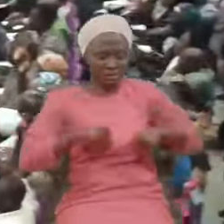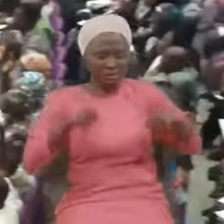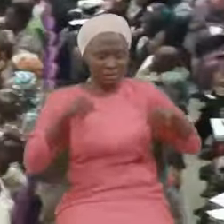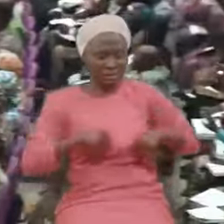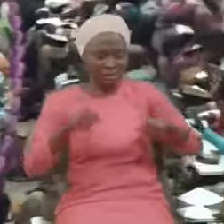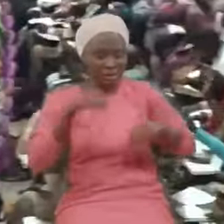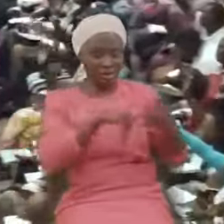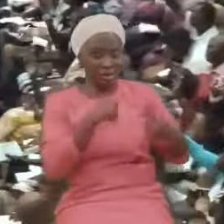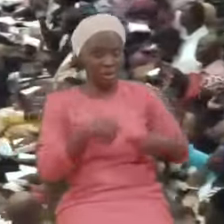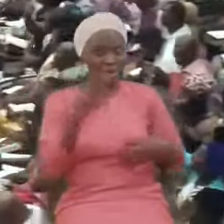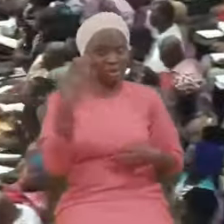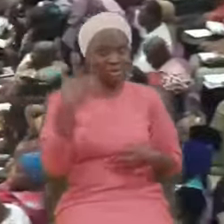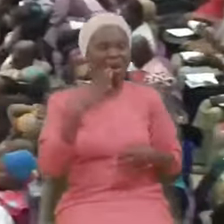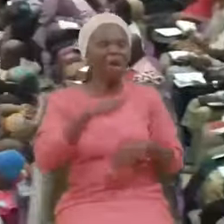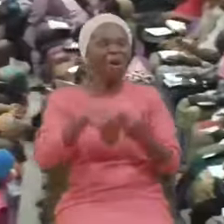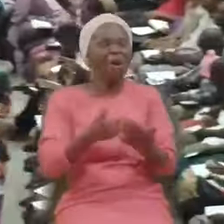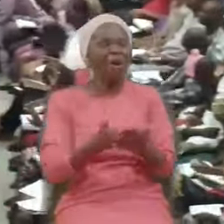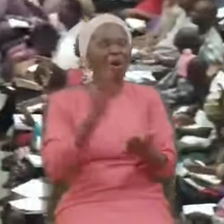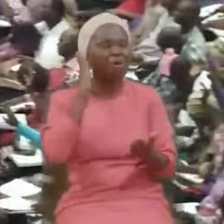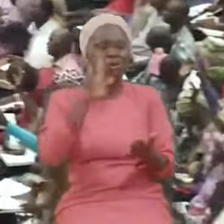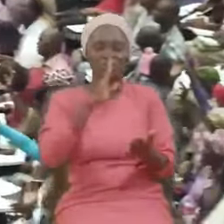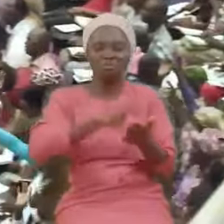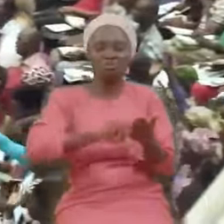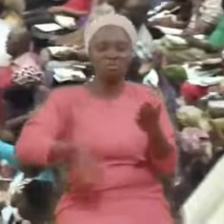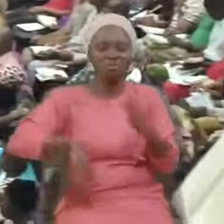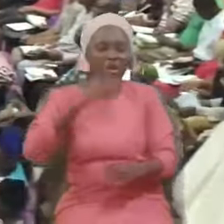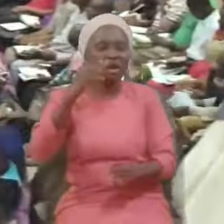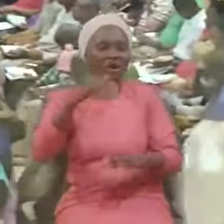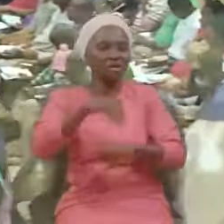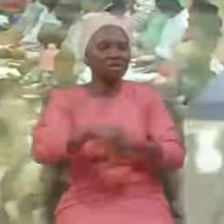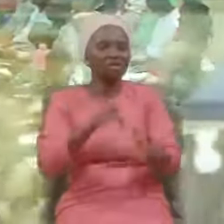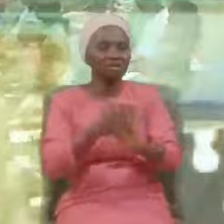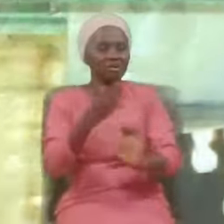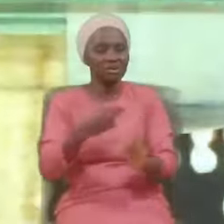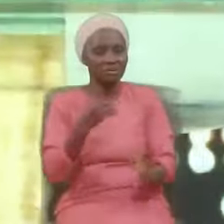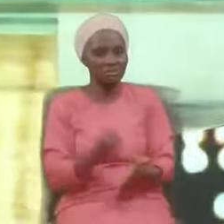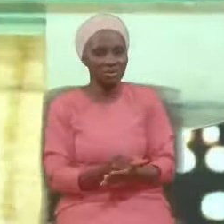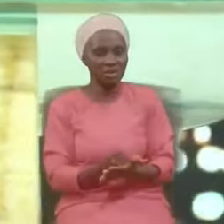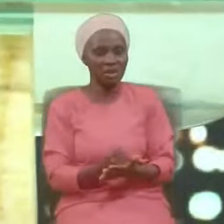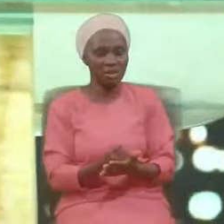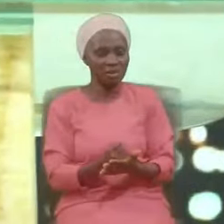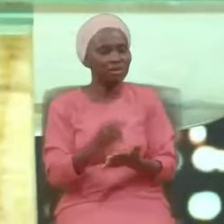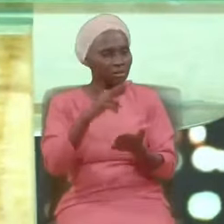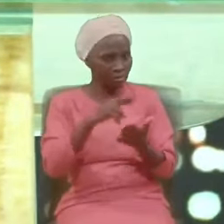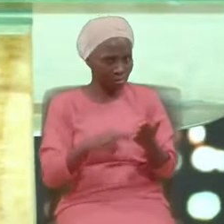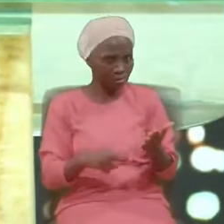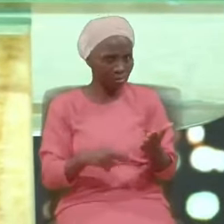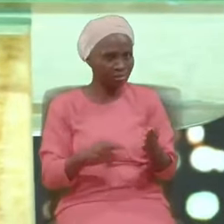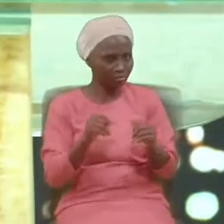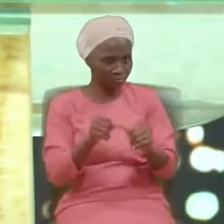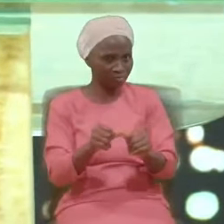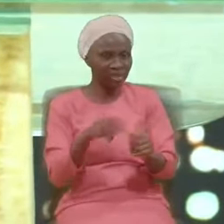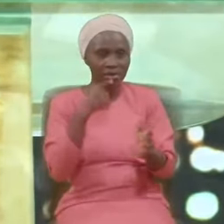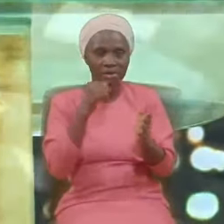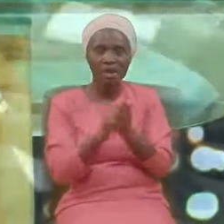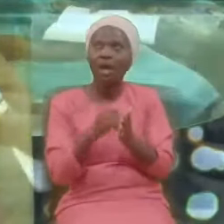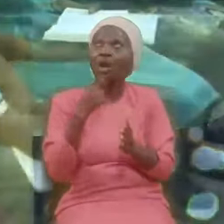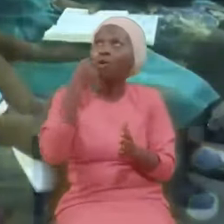will vanish away tonight. And then look at the next part there. Who heals? Tell